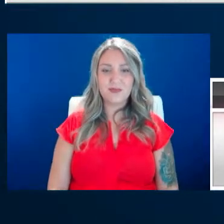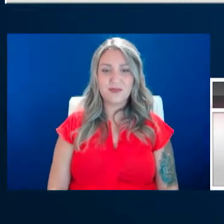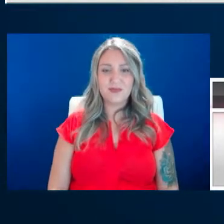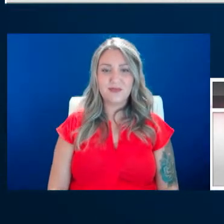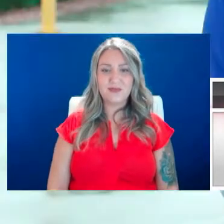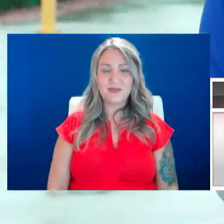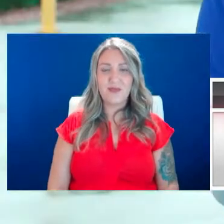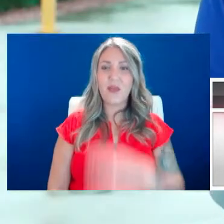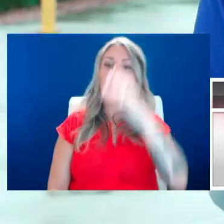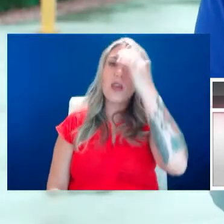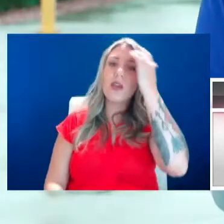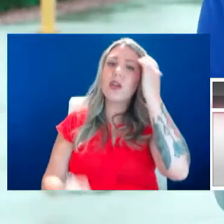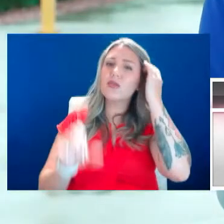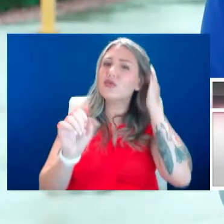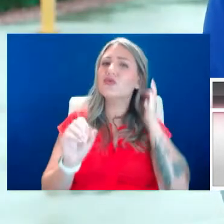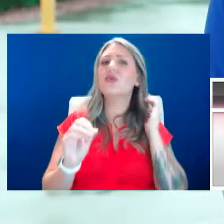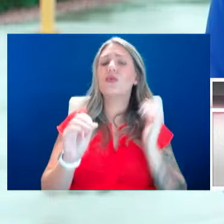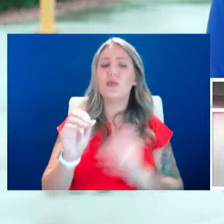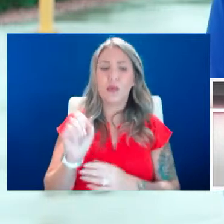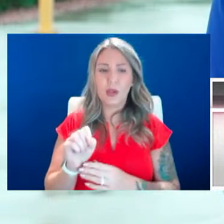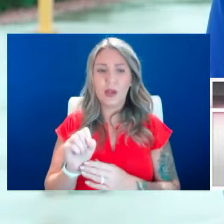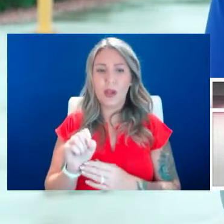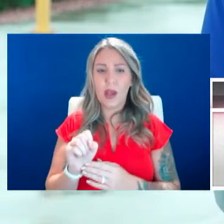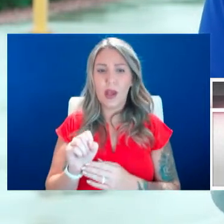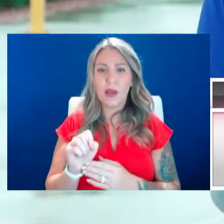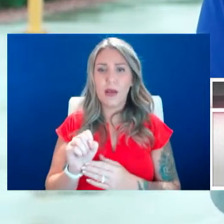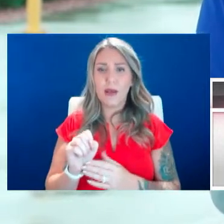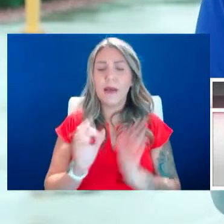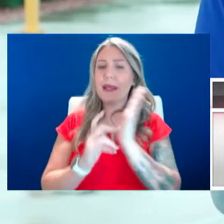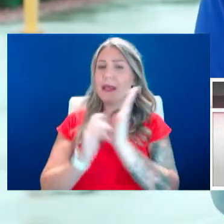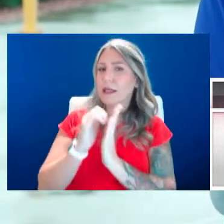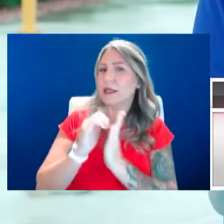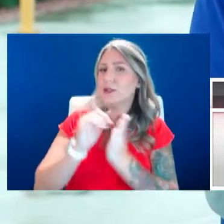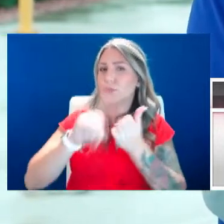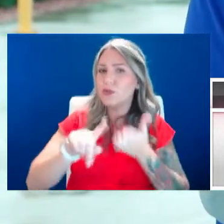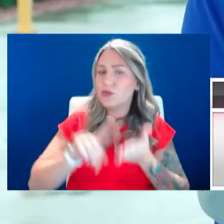So, the cancer researchers